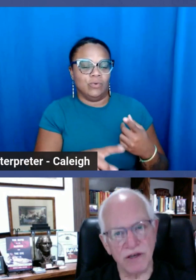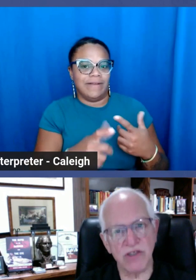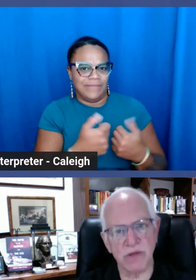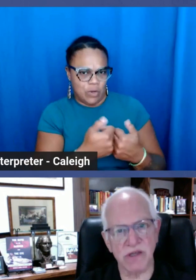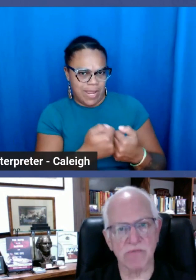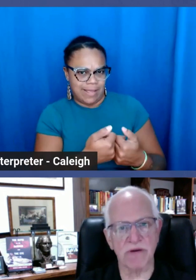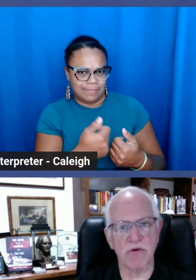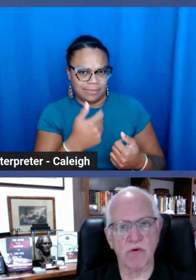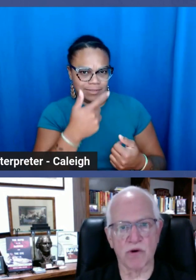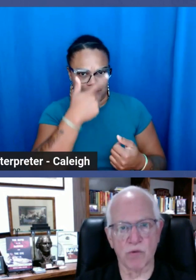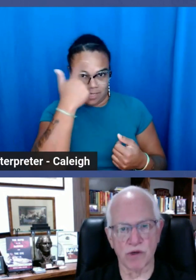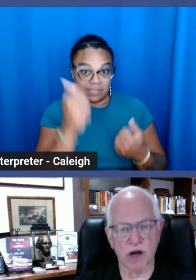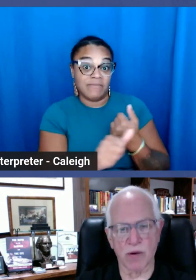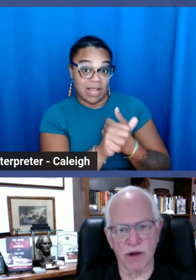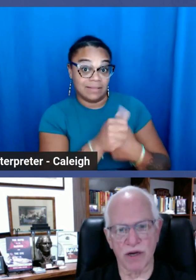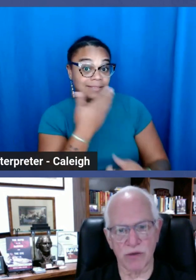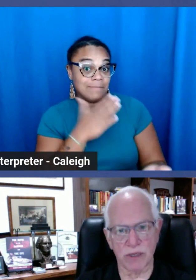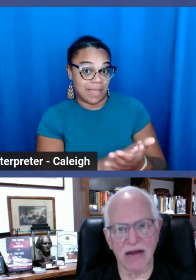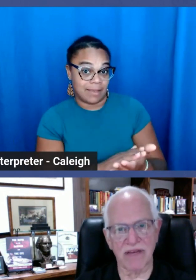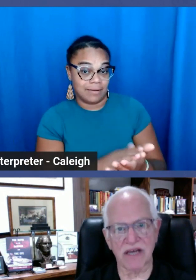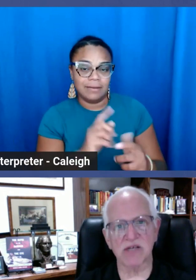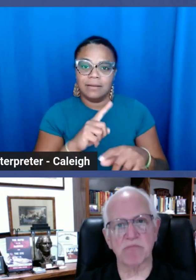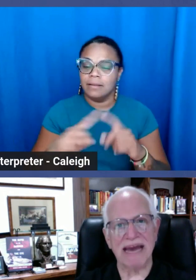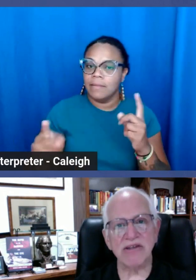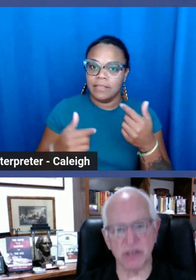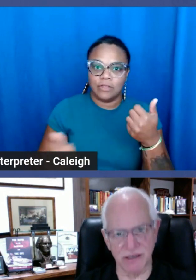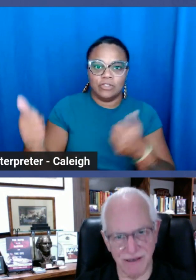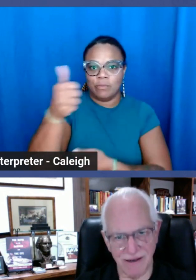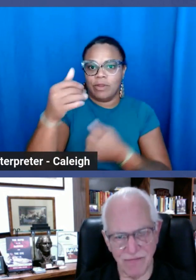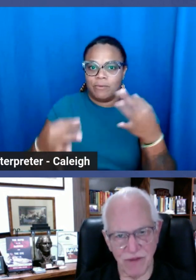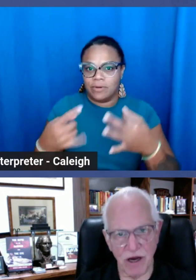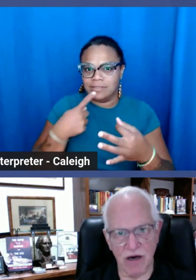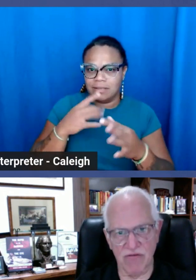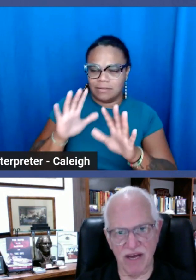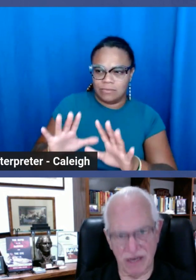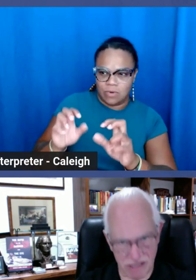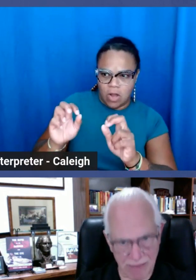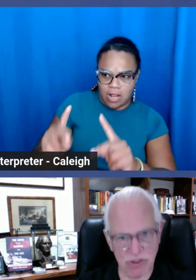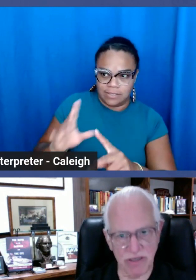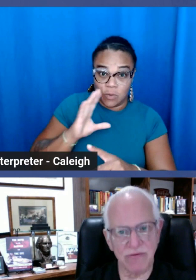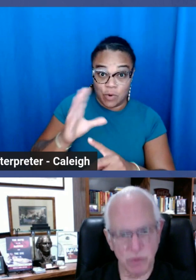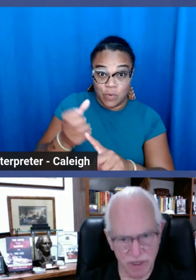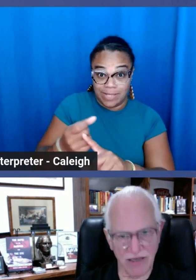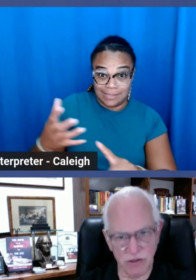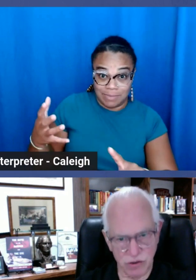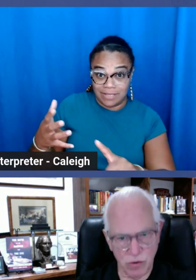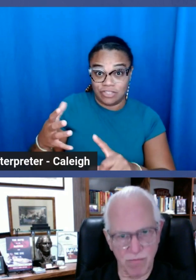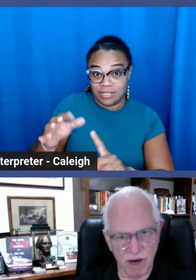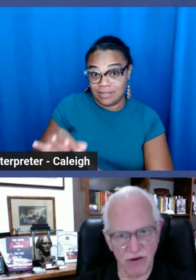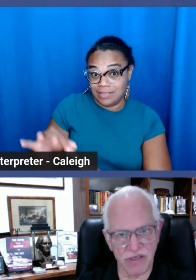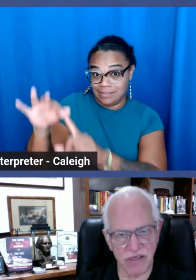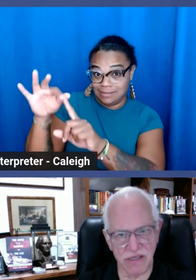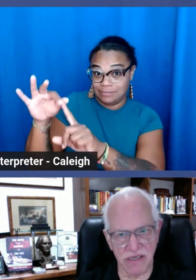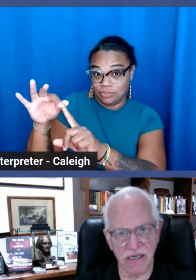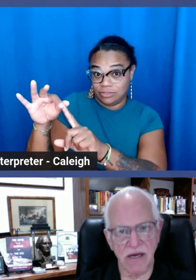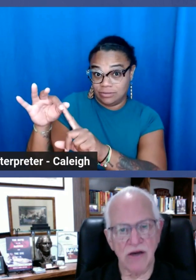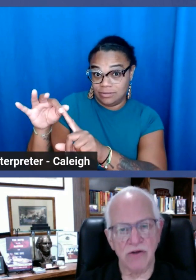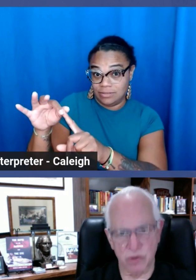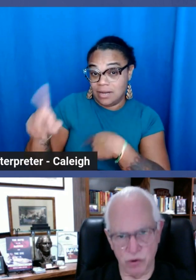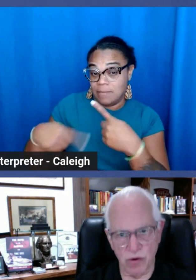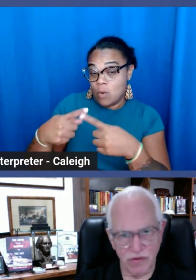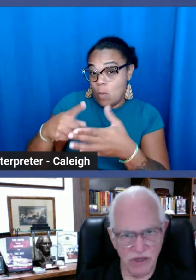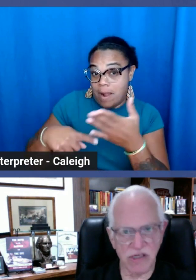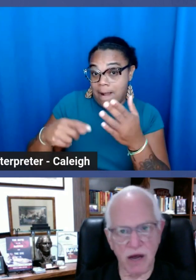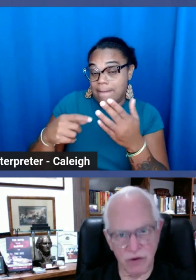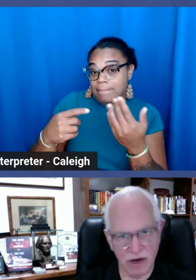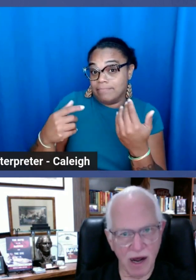whole issue at the Supreme Court was, are we going to allow the expansion of an exception related to what minors can see